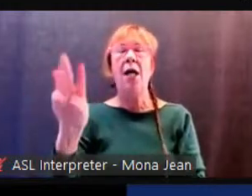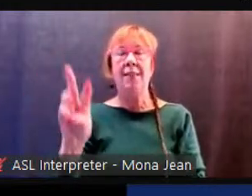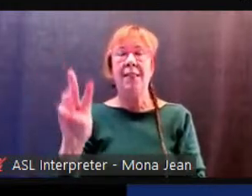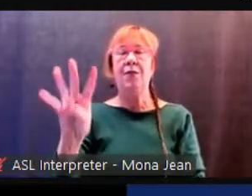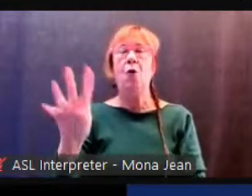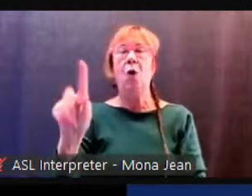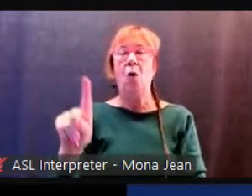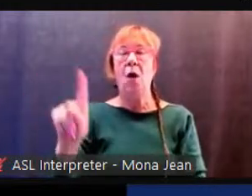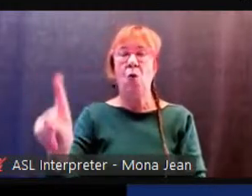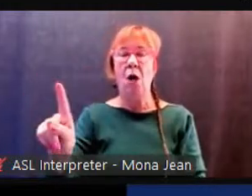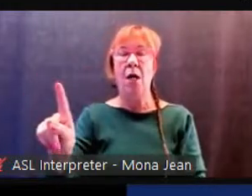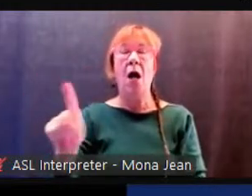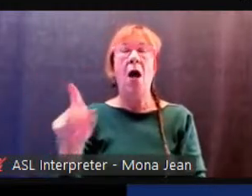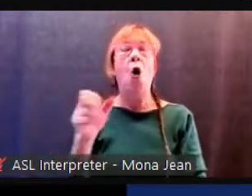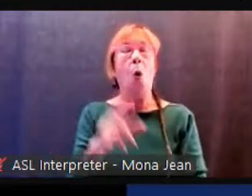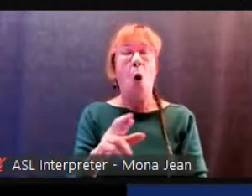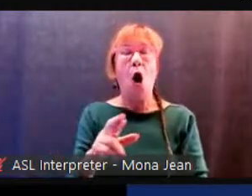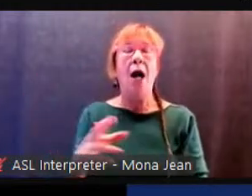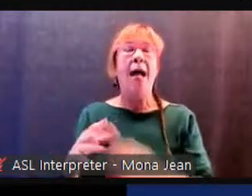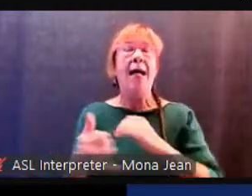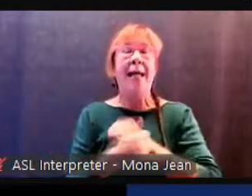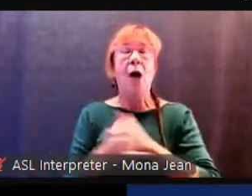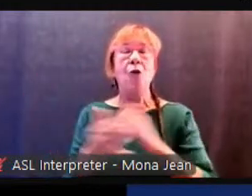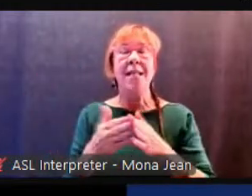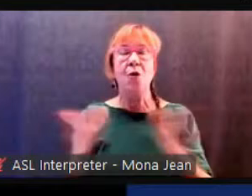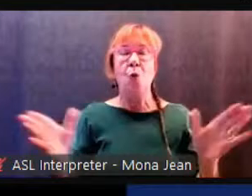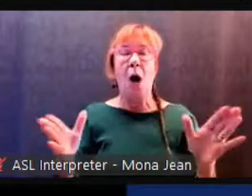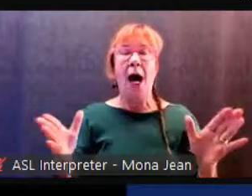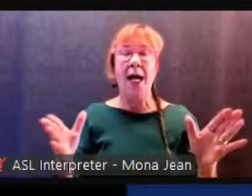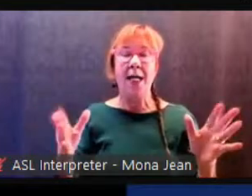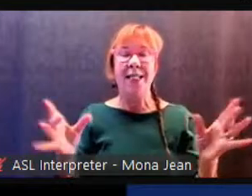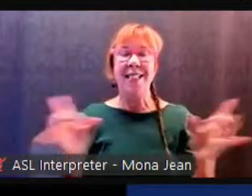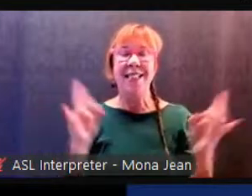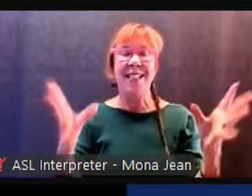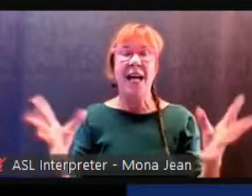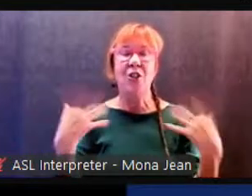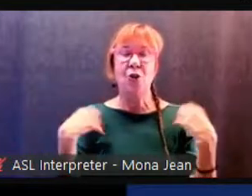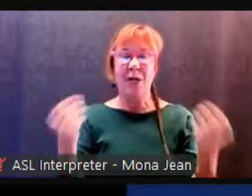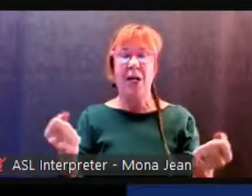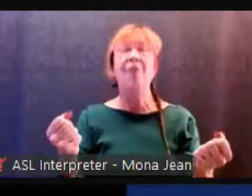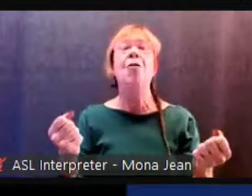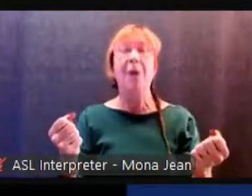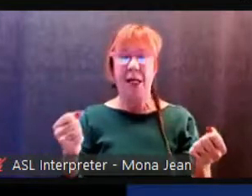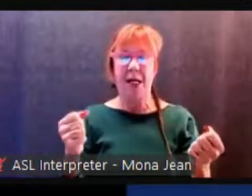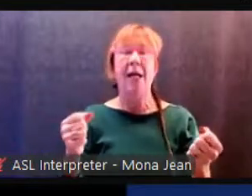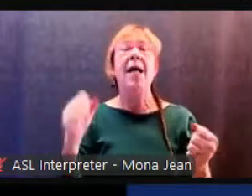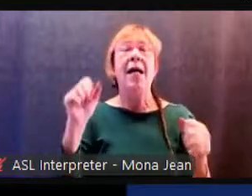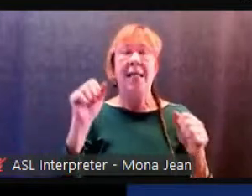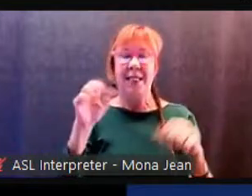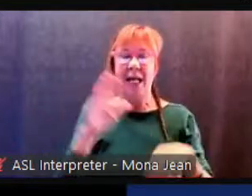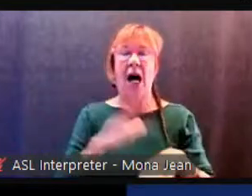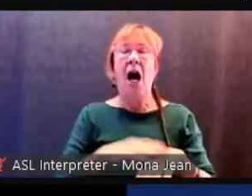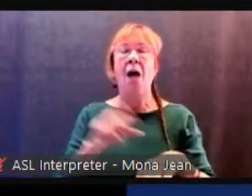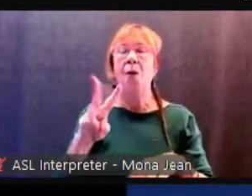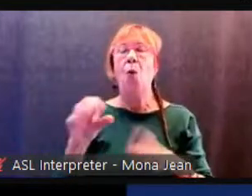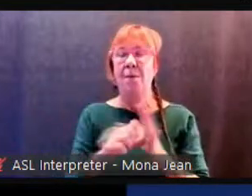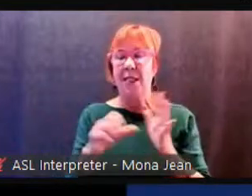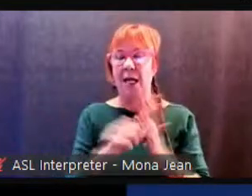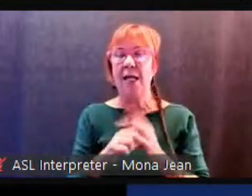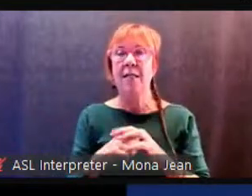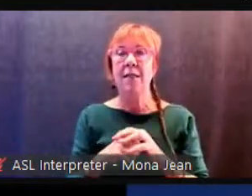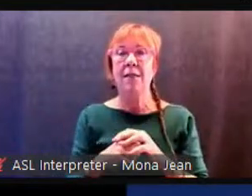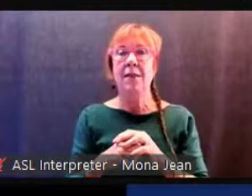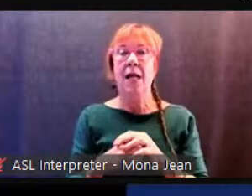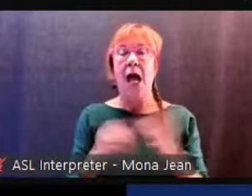213-974-6411. Finally, the countywide disaster recovery information can be found at recovery.lacounty.gov. and